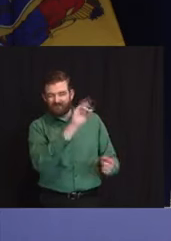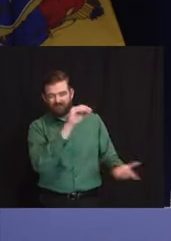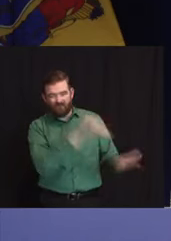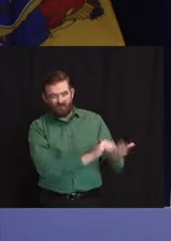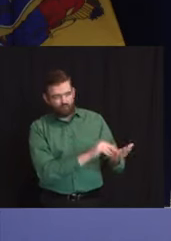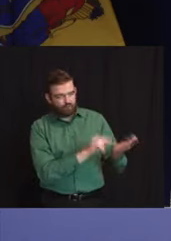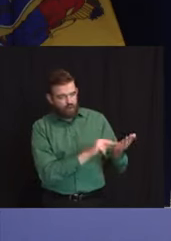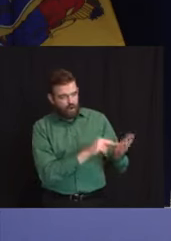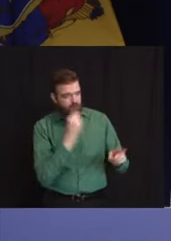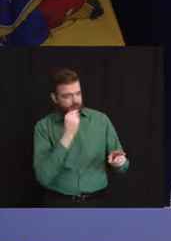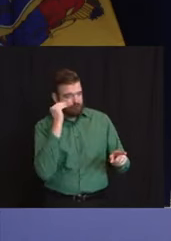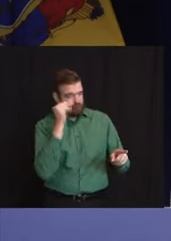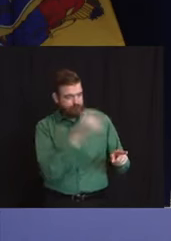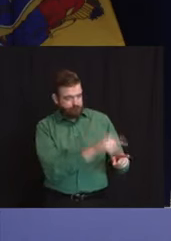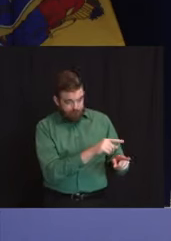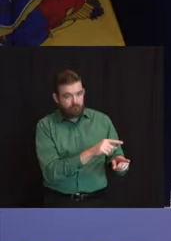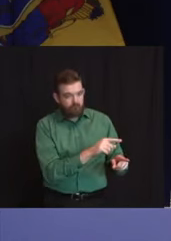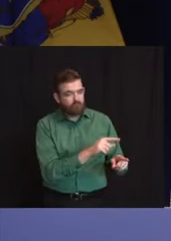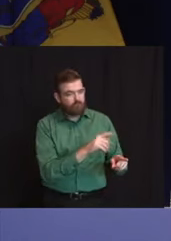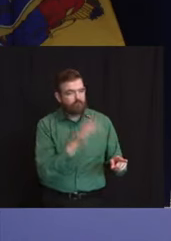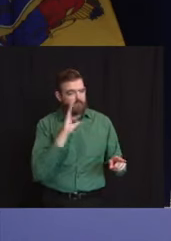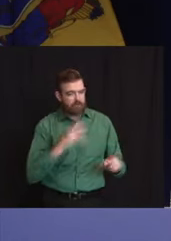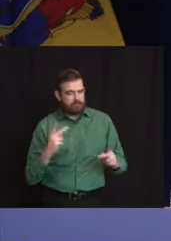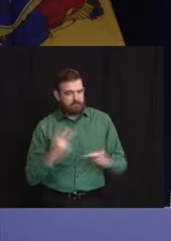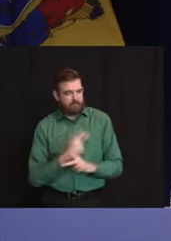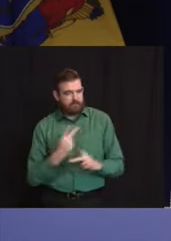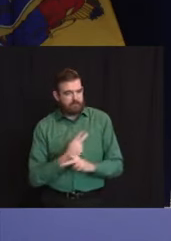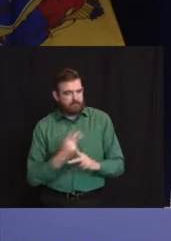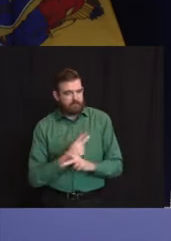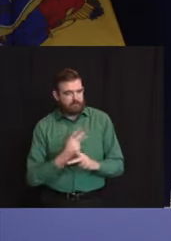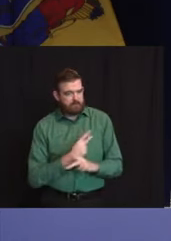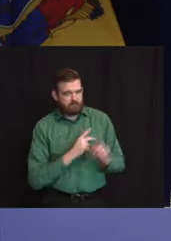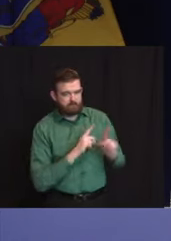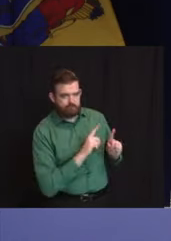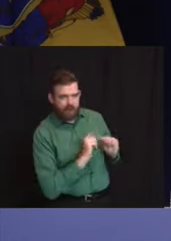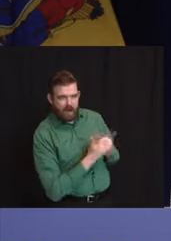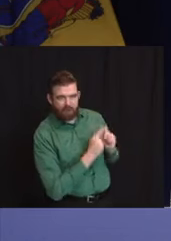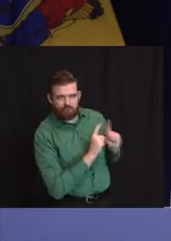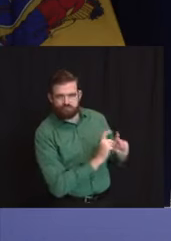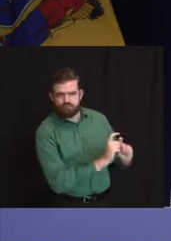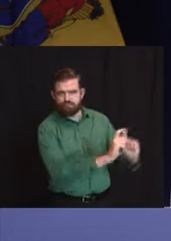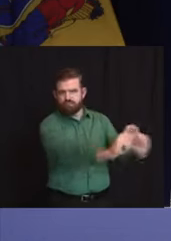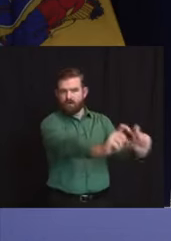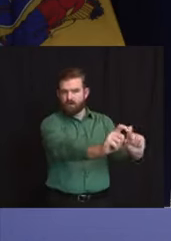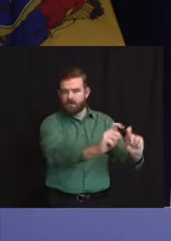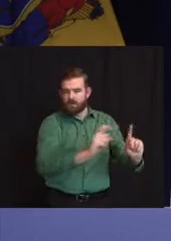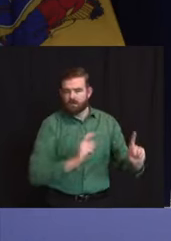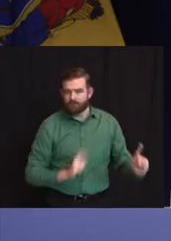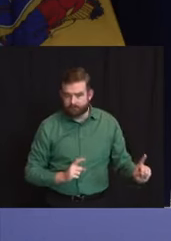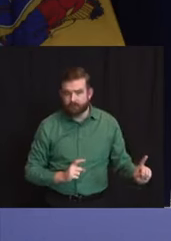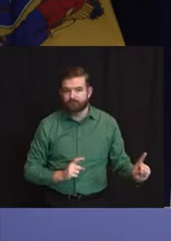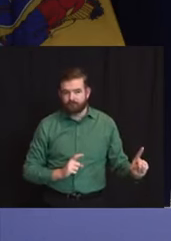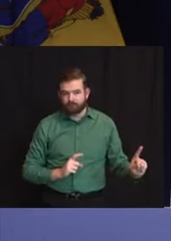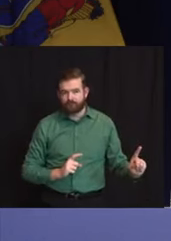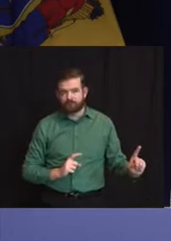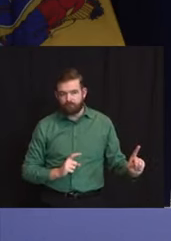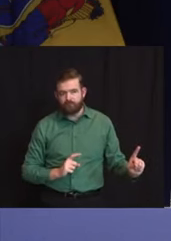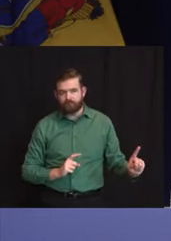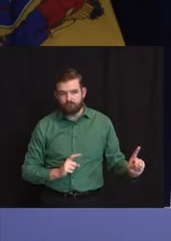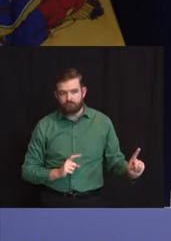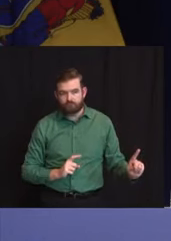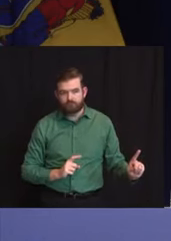to, similar to the use case that we're doing in South Jersey, to test all residents